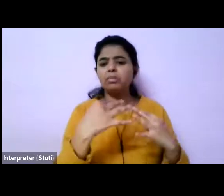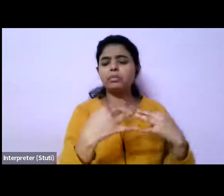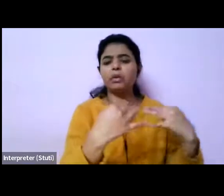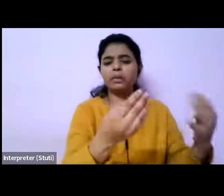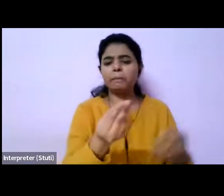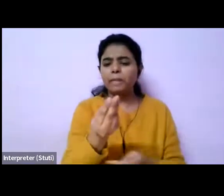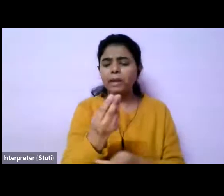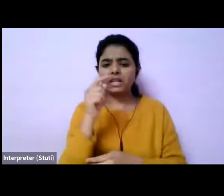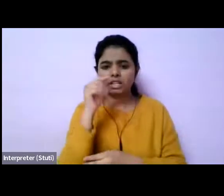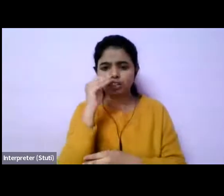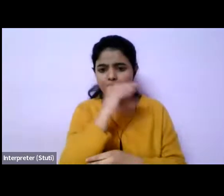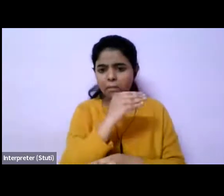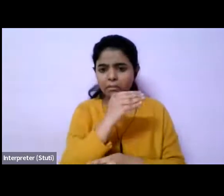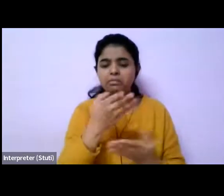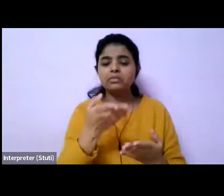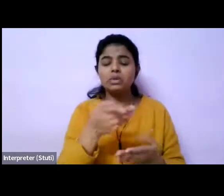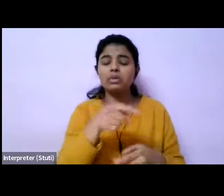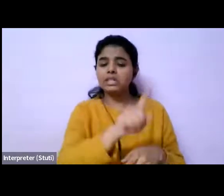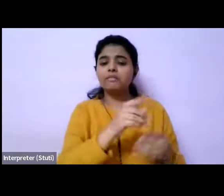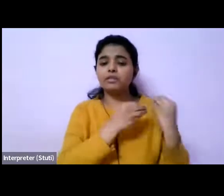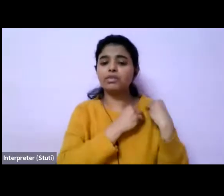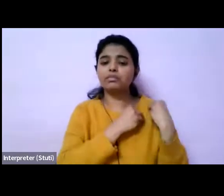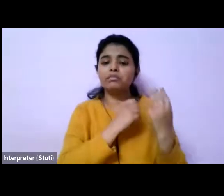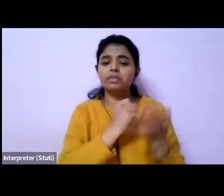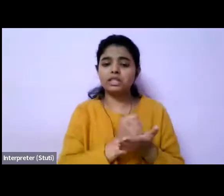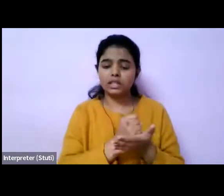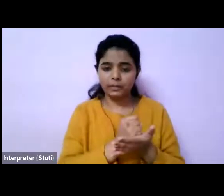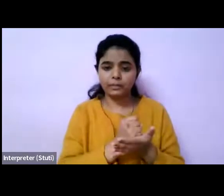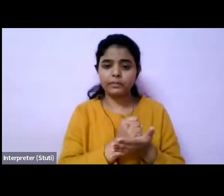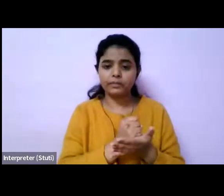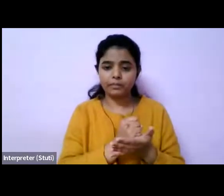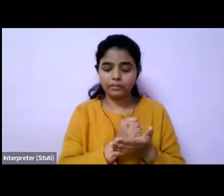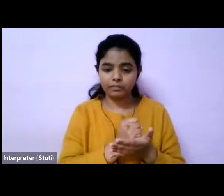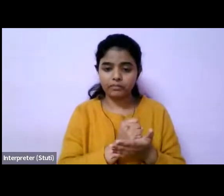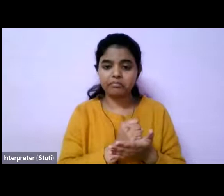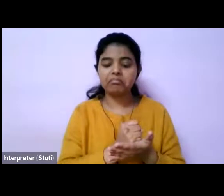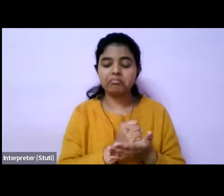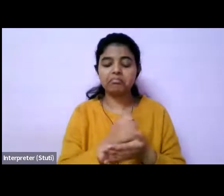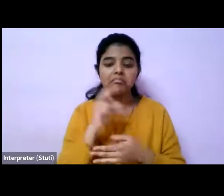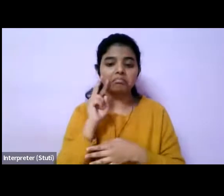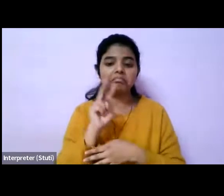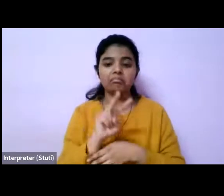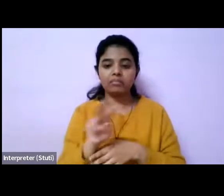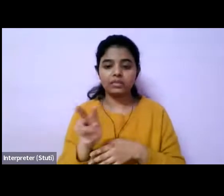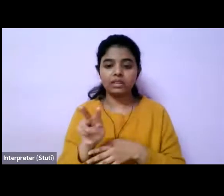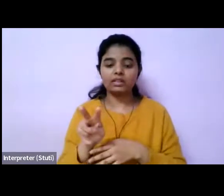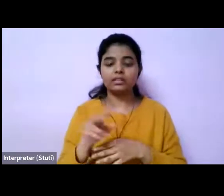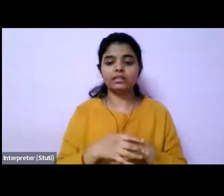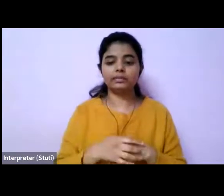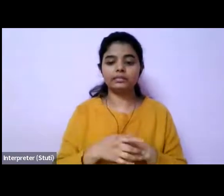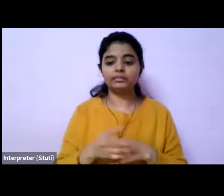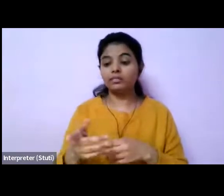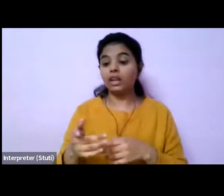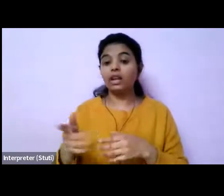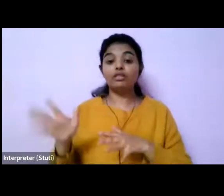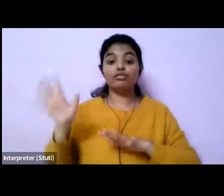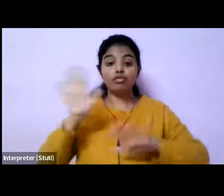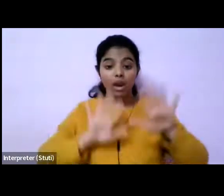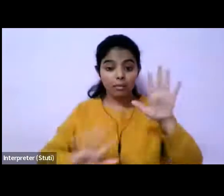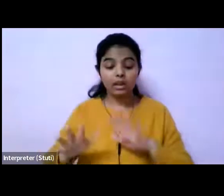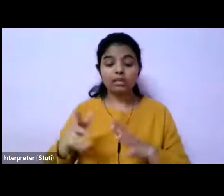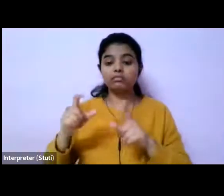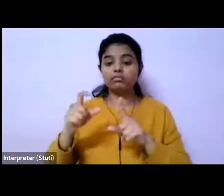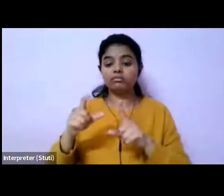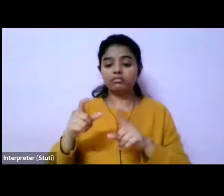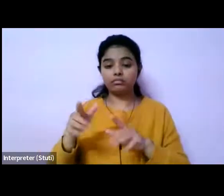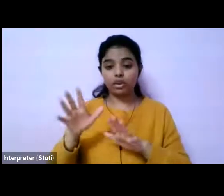to act and be responsible is also what I'm looking at. Does the play force us,